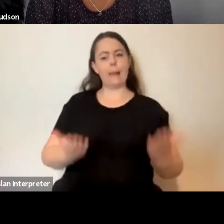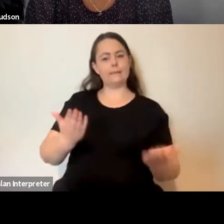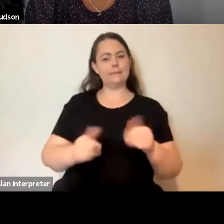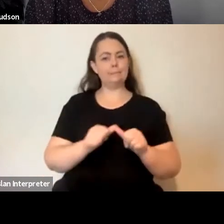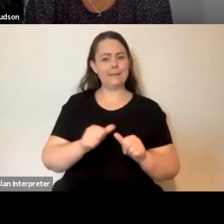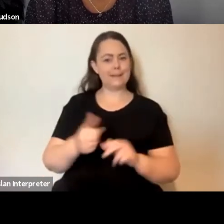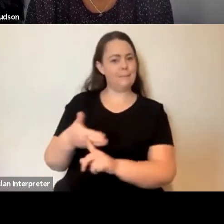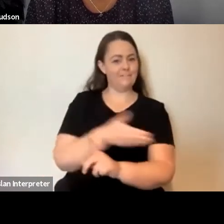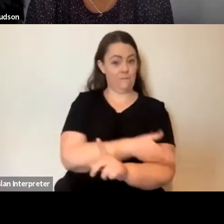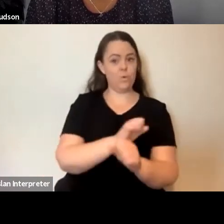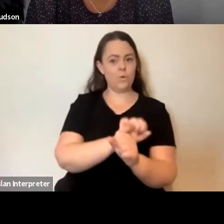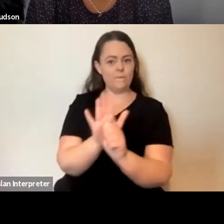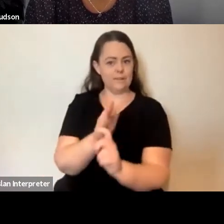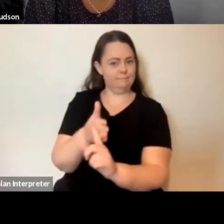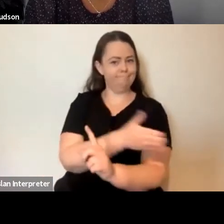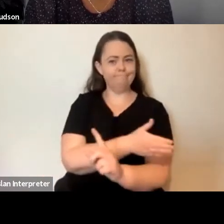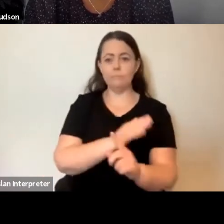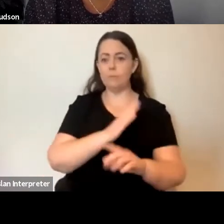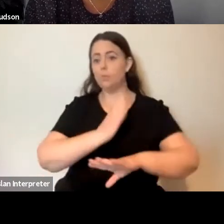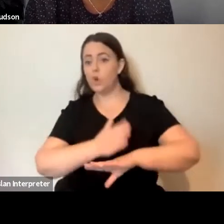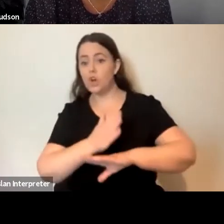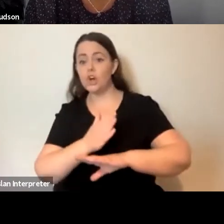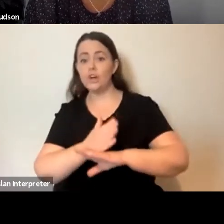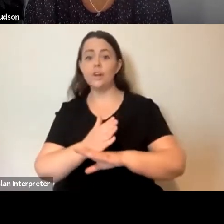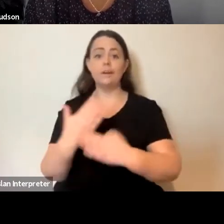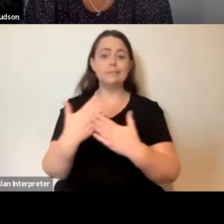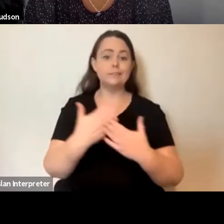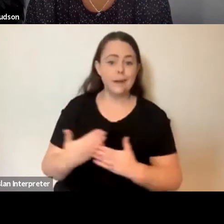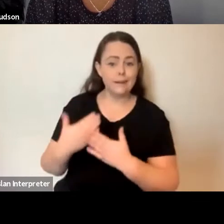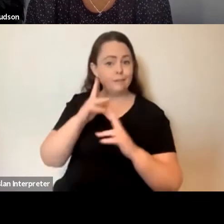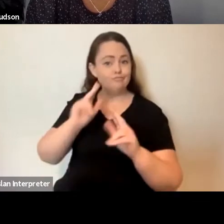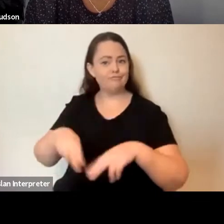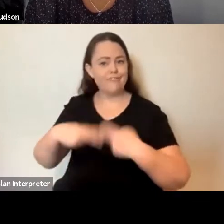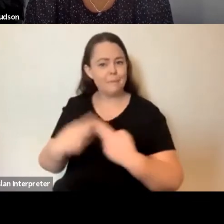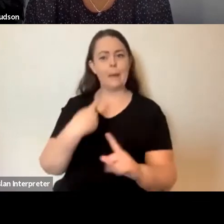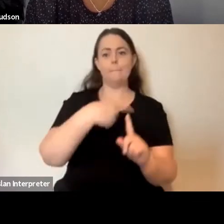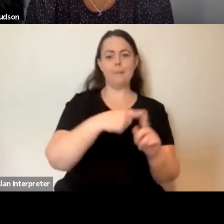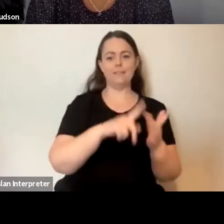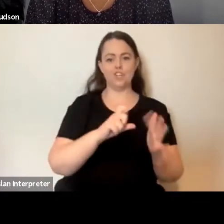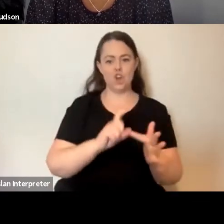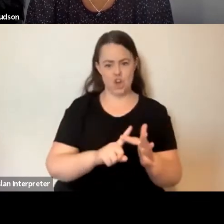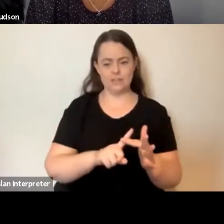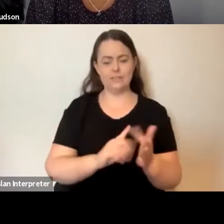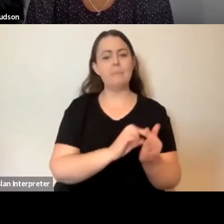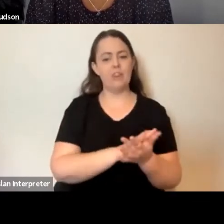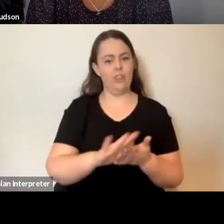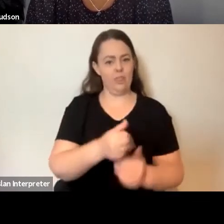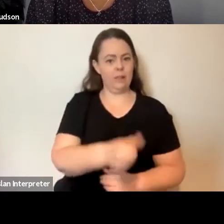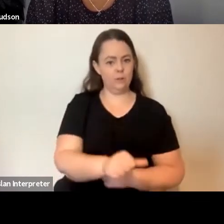engaging with, whether that was work or study or family or other pastimes. But with